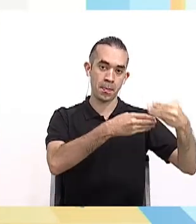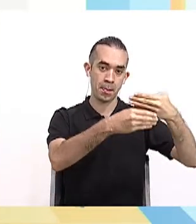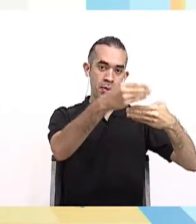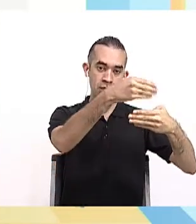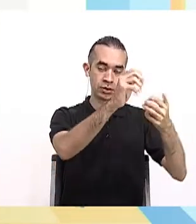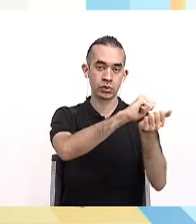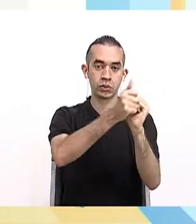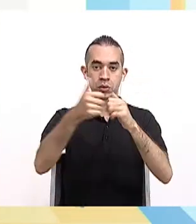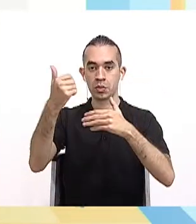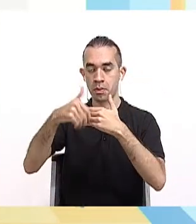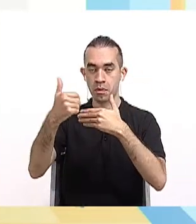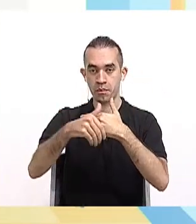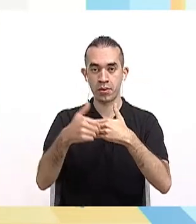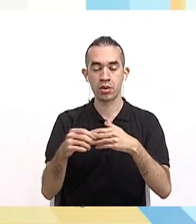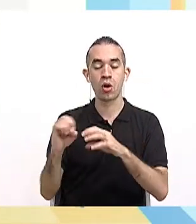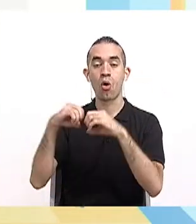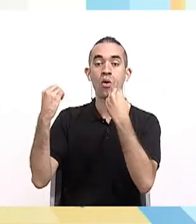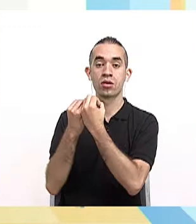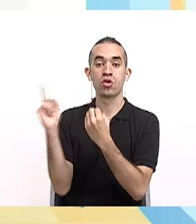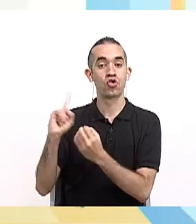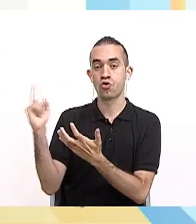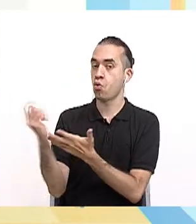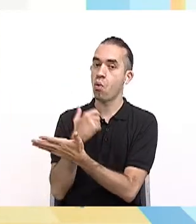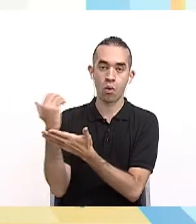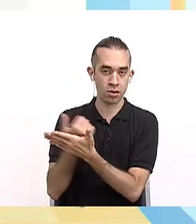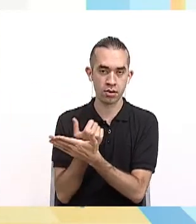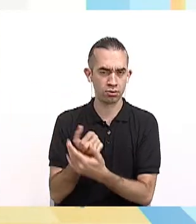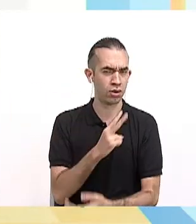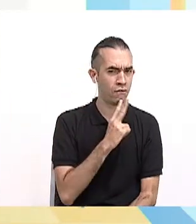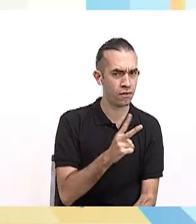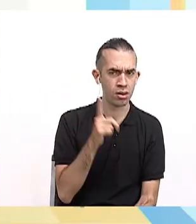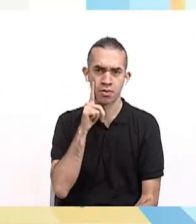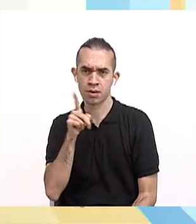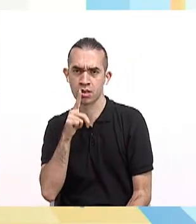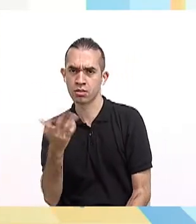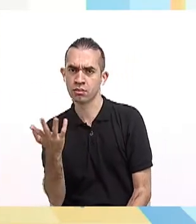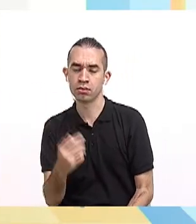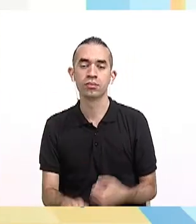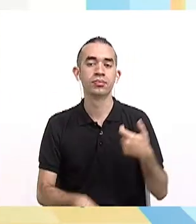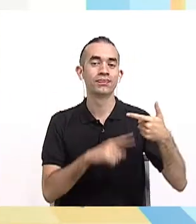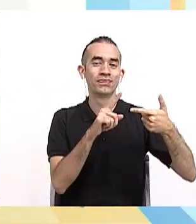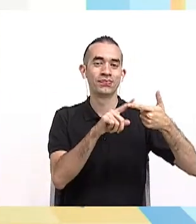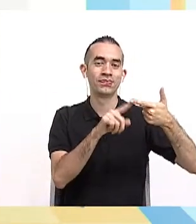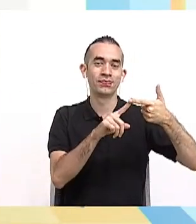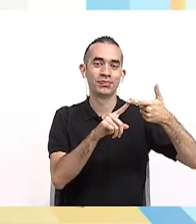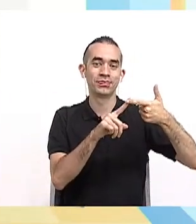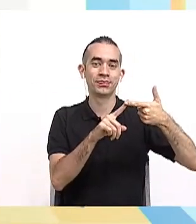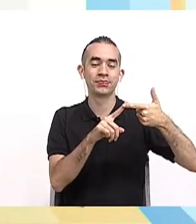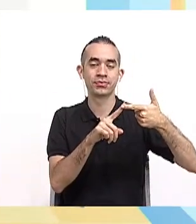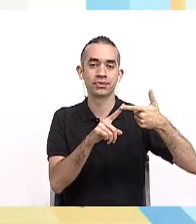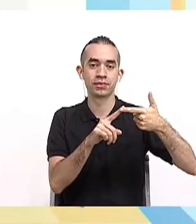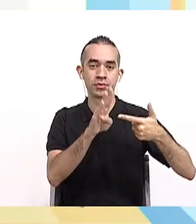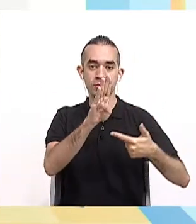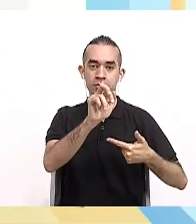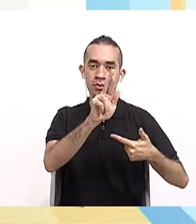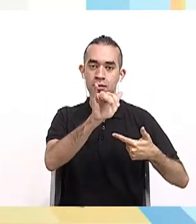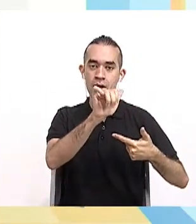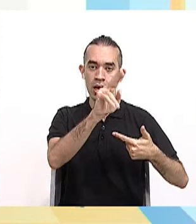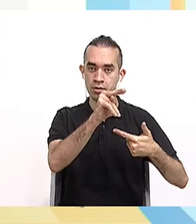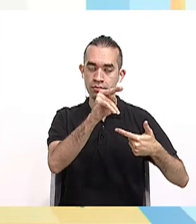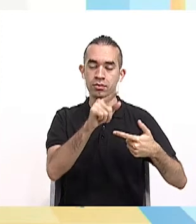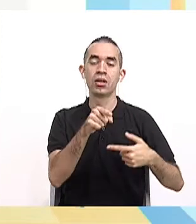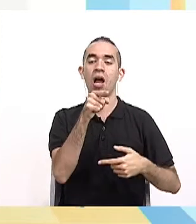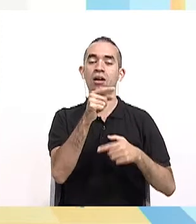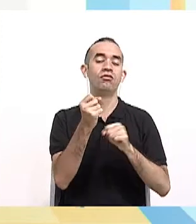a non-profit organization. Is that true or false? Number 2, Brian is the